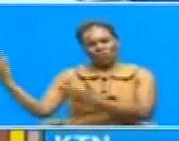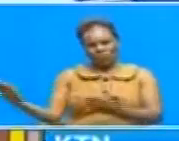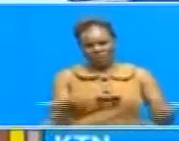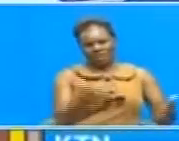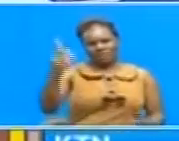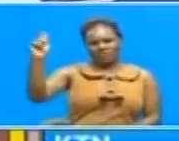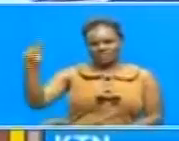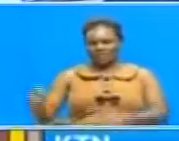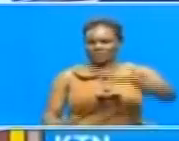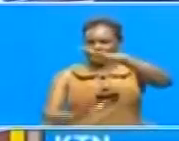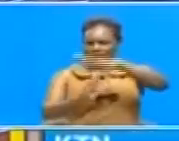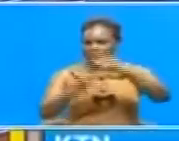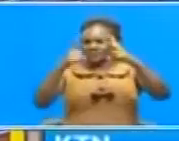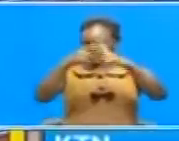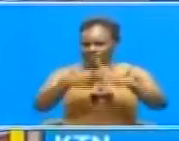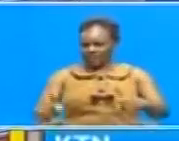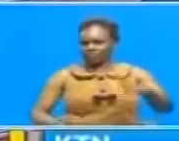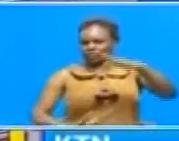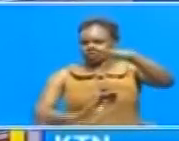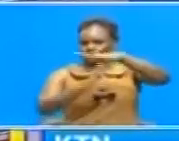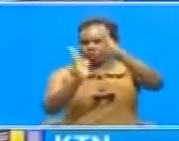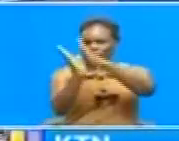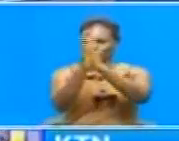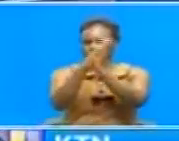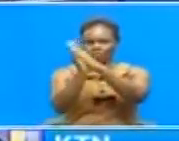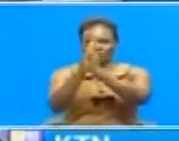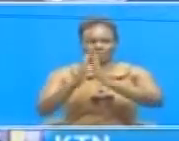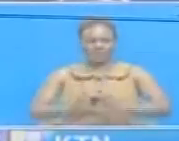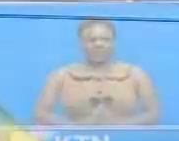to KTN Prime. Let's begin with the headlines.